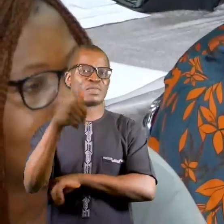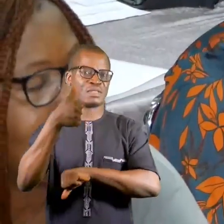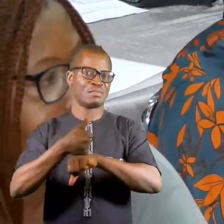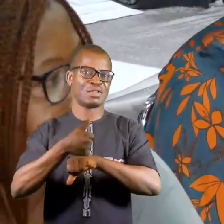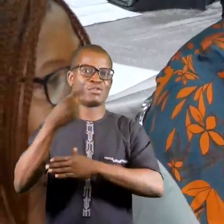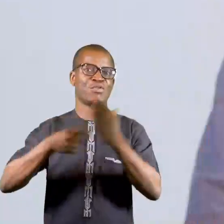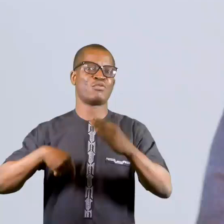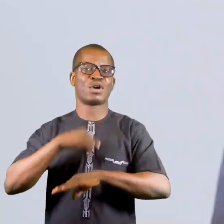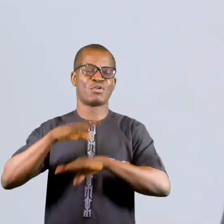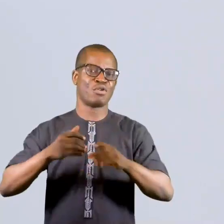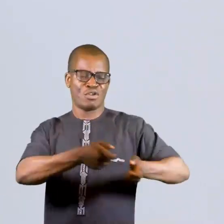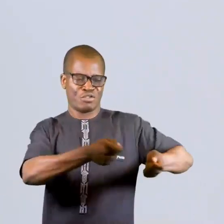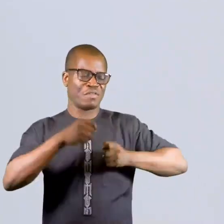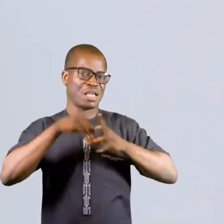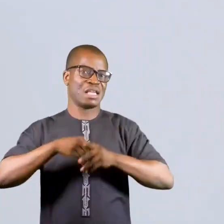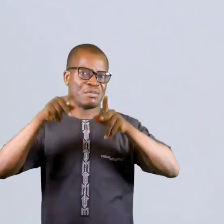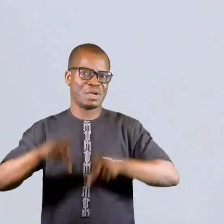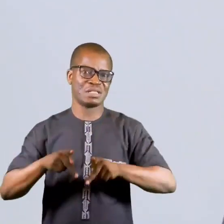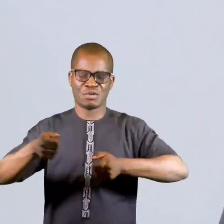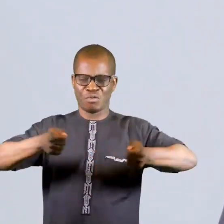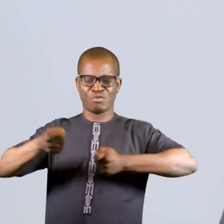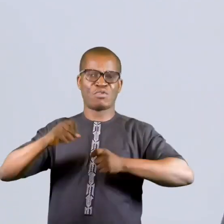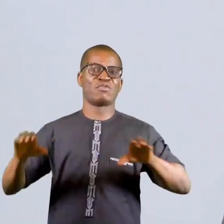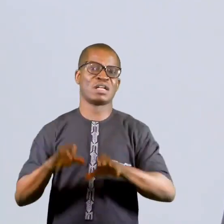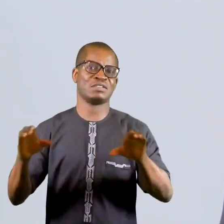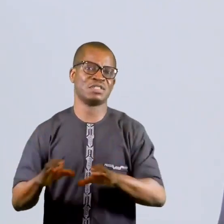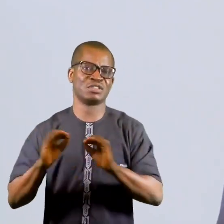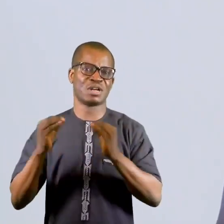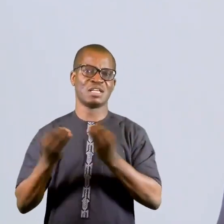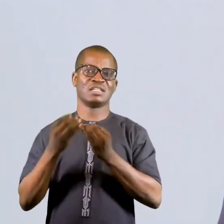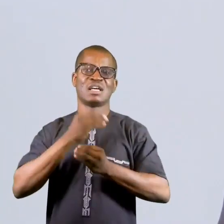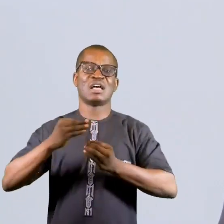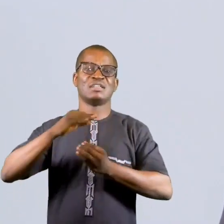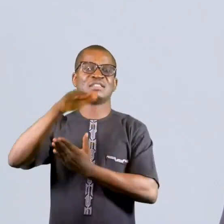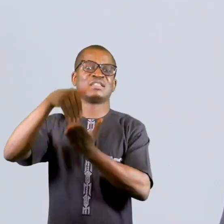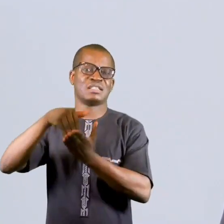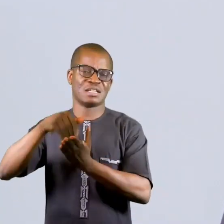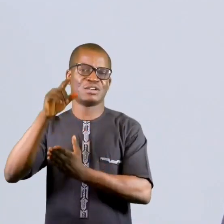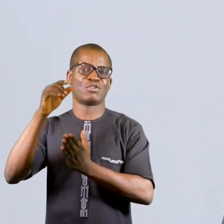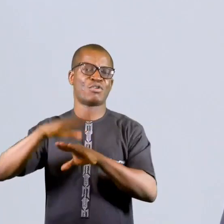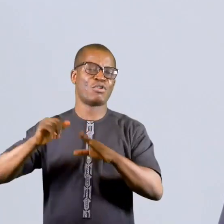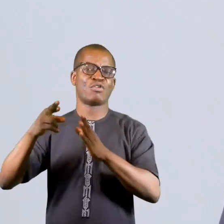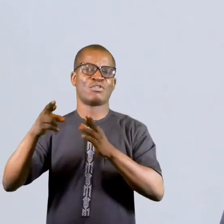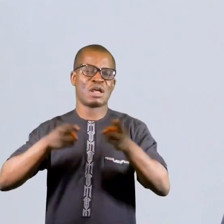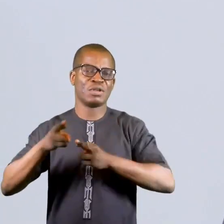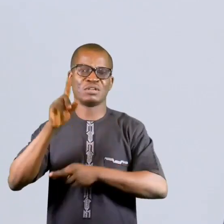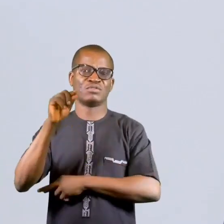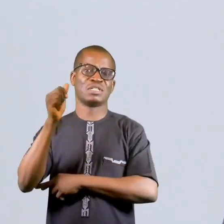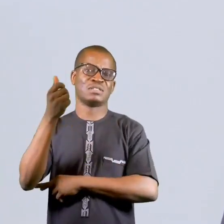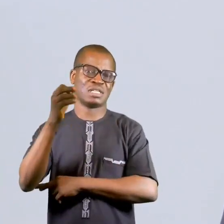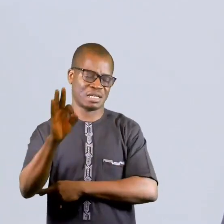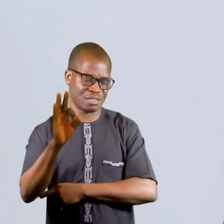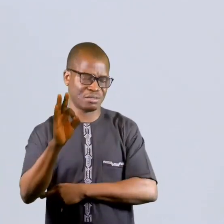enacted what is called the Trafficking in Persons Control of Activities of Organization and Centers Regulation 2019, which